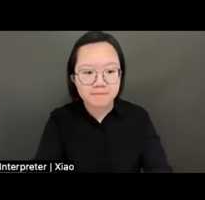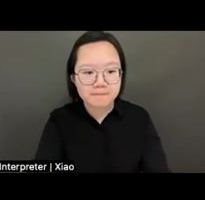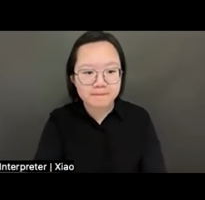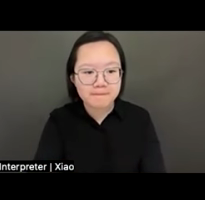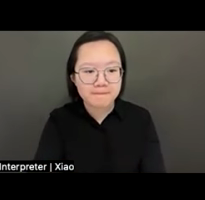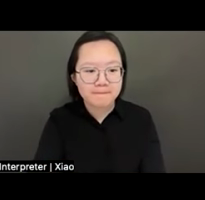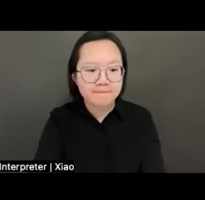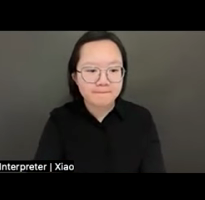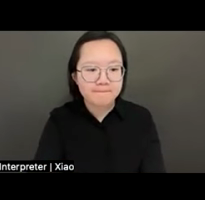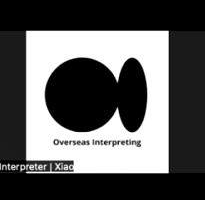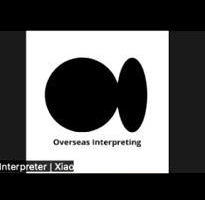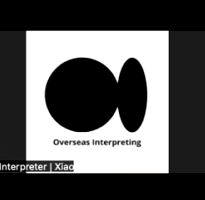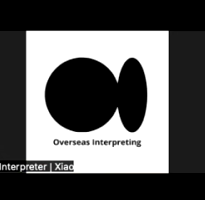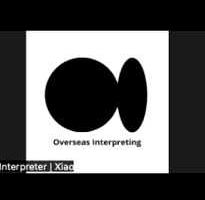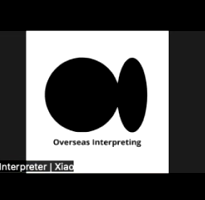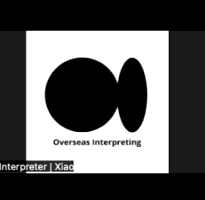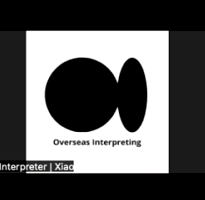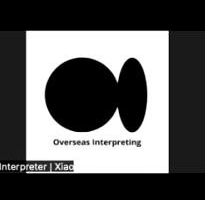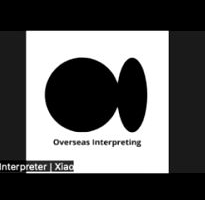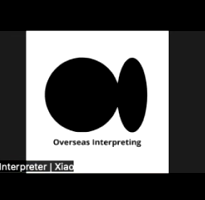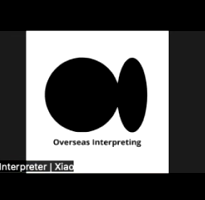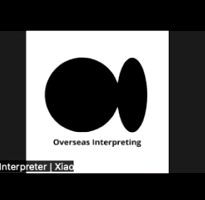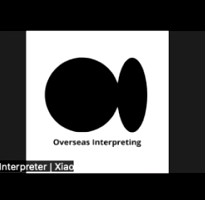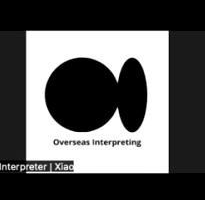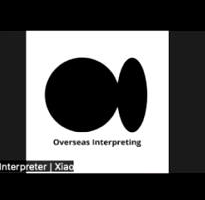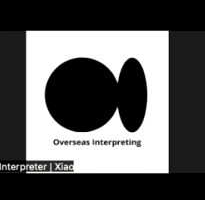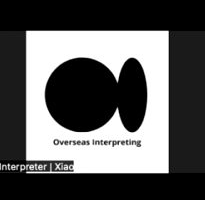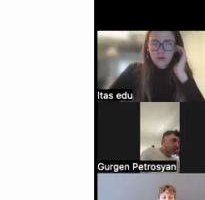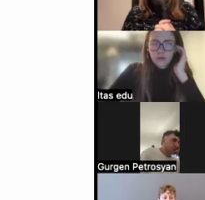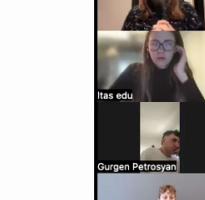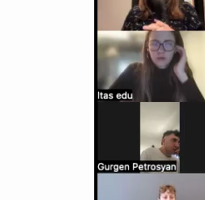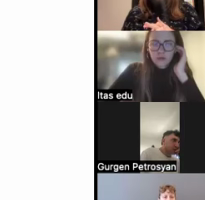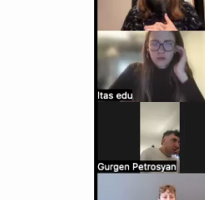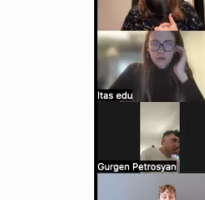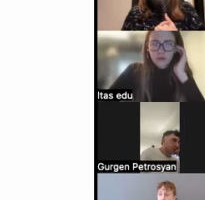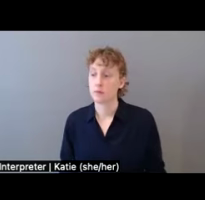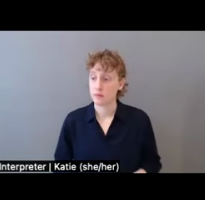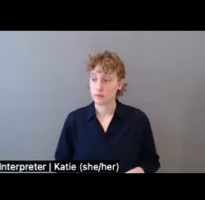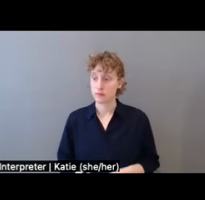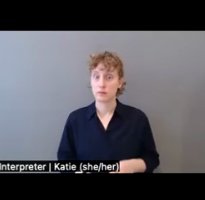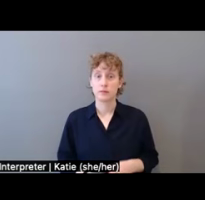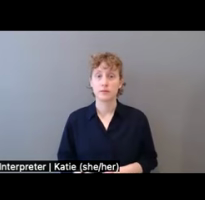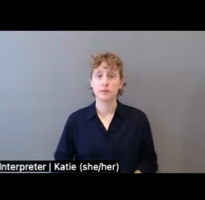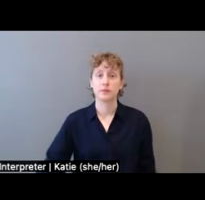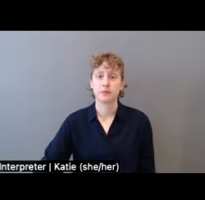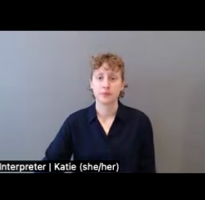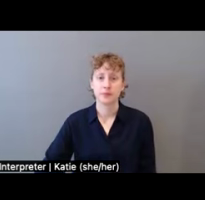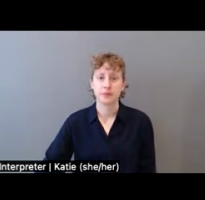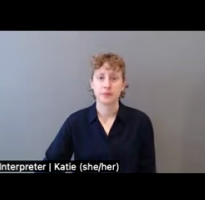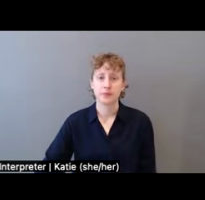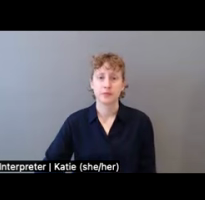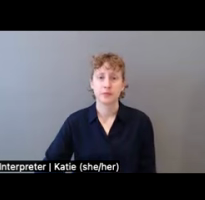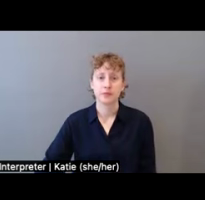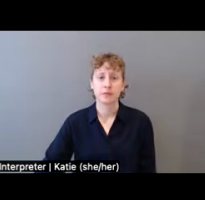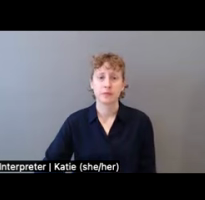your project will also have to benefit marginalized groups. By marginalized youth, we mean youth who